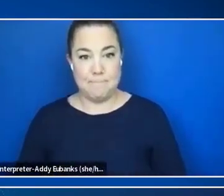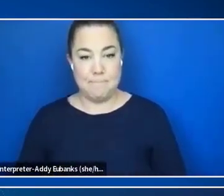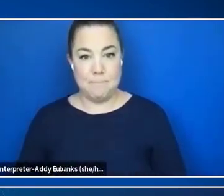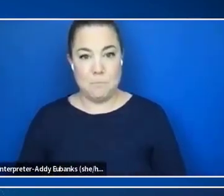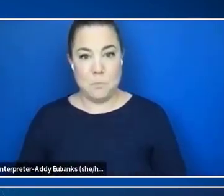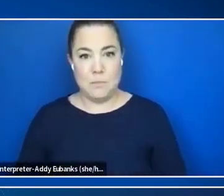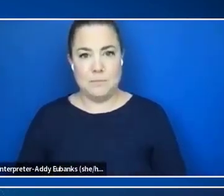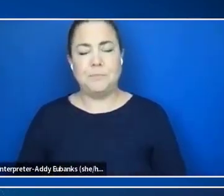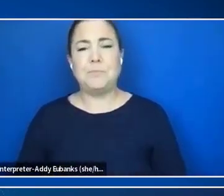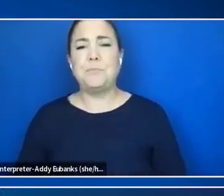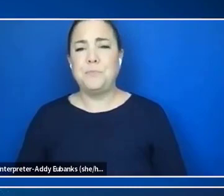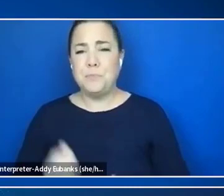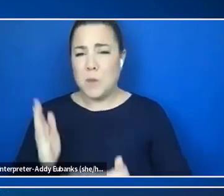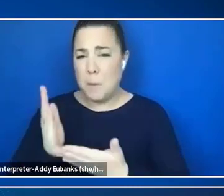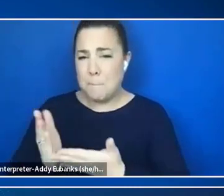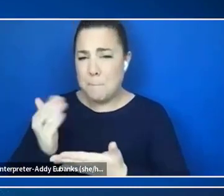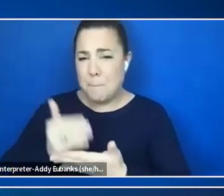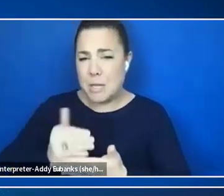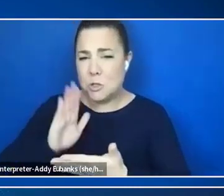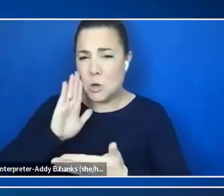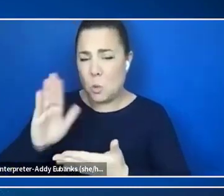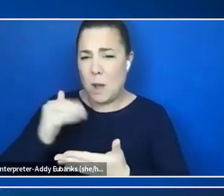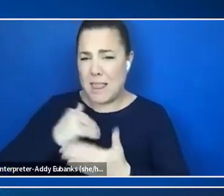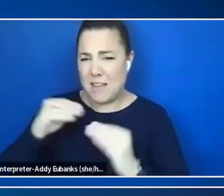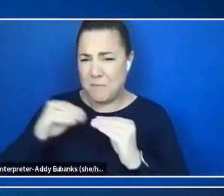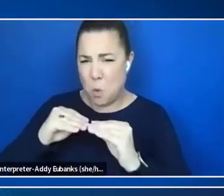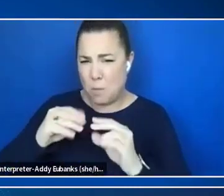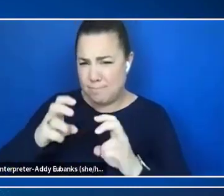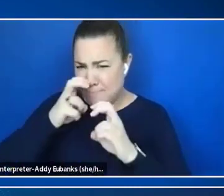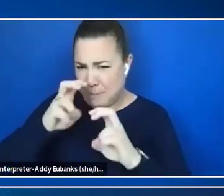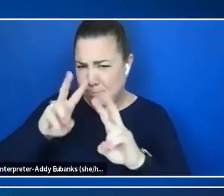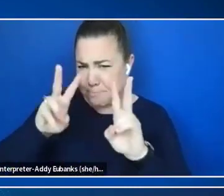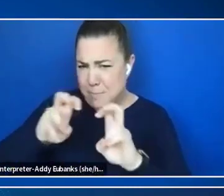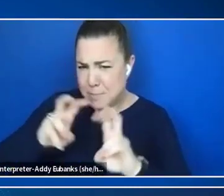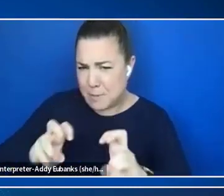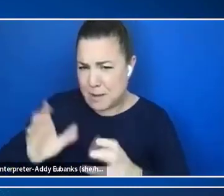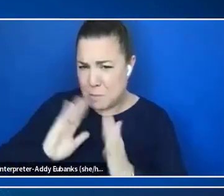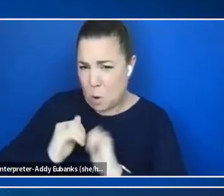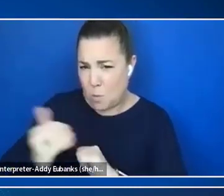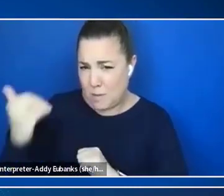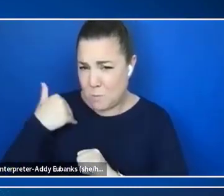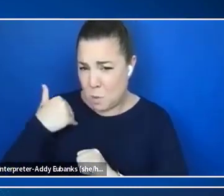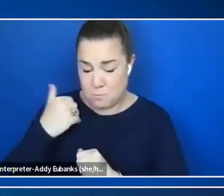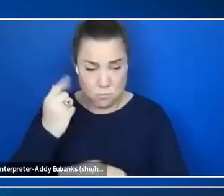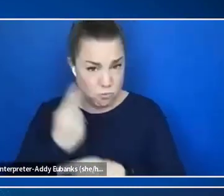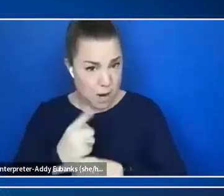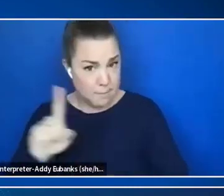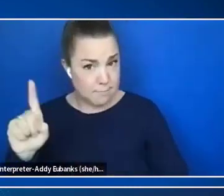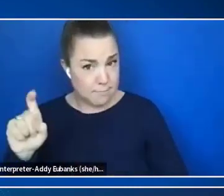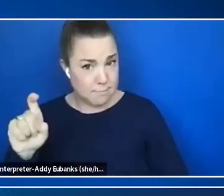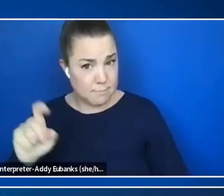It looks like the budget will come under more scrutiny than it currently does. Is that correct?